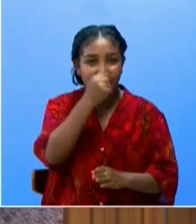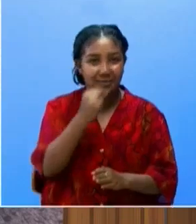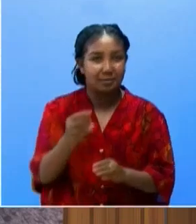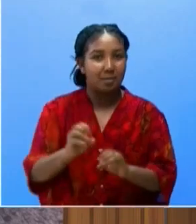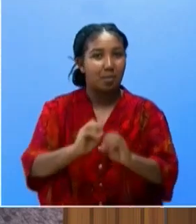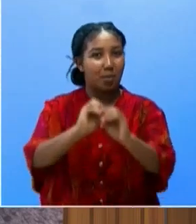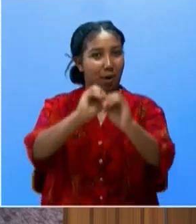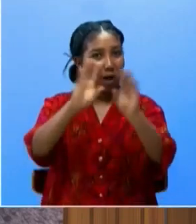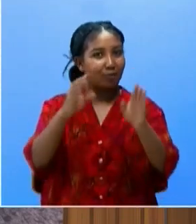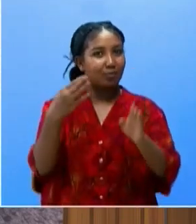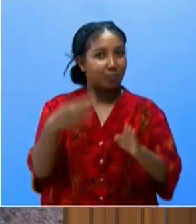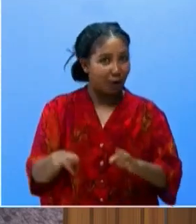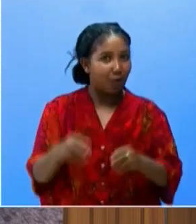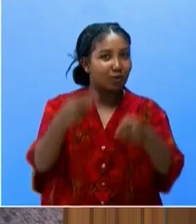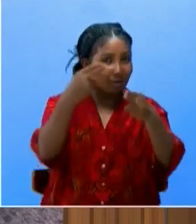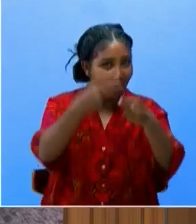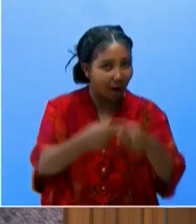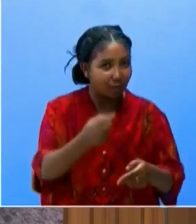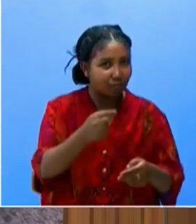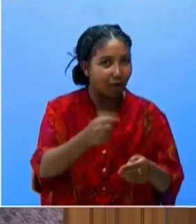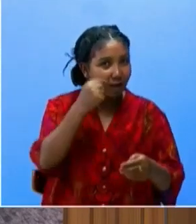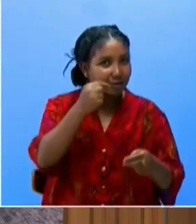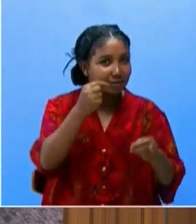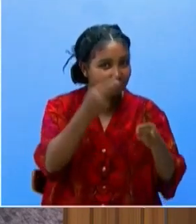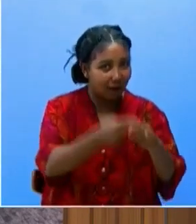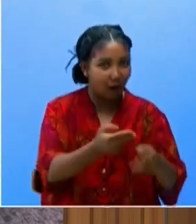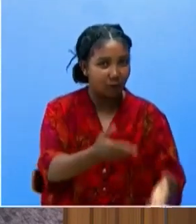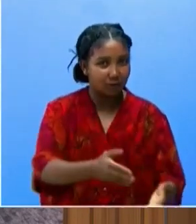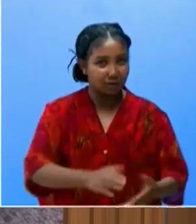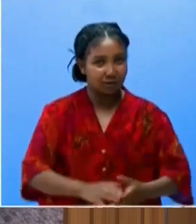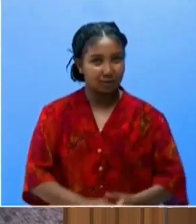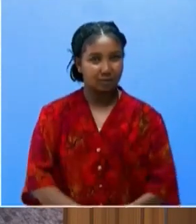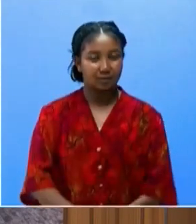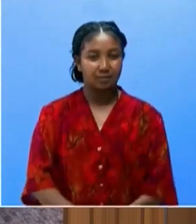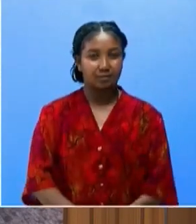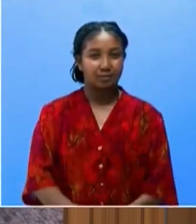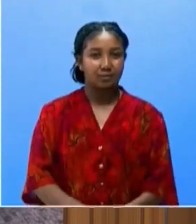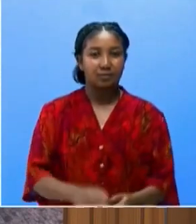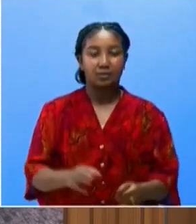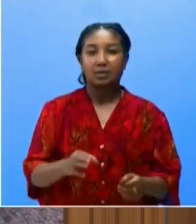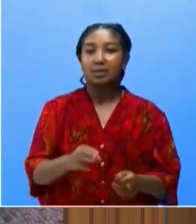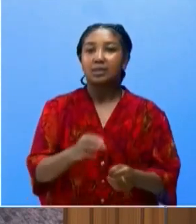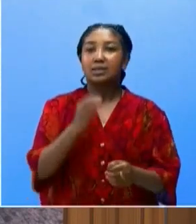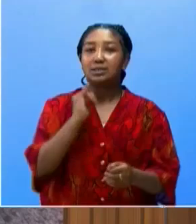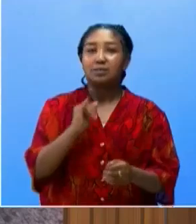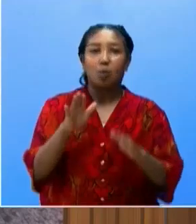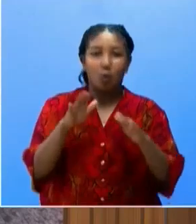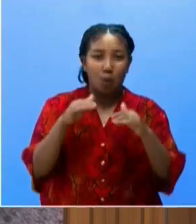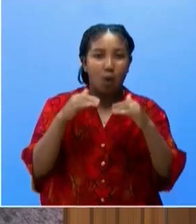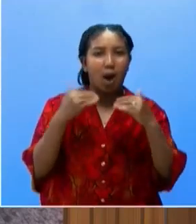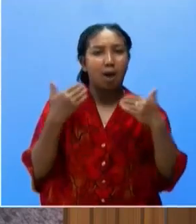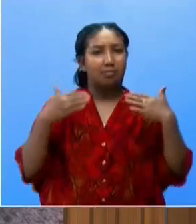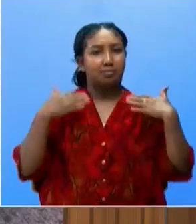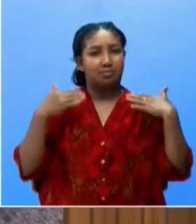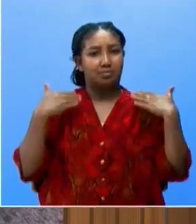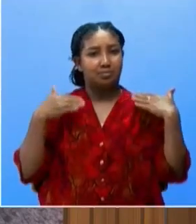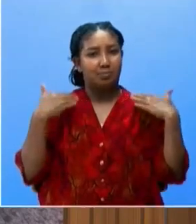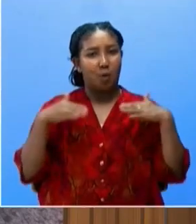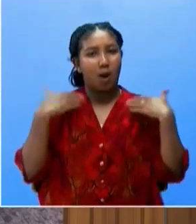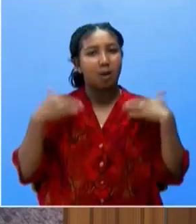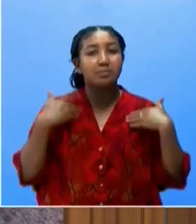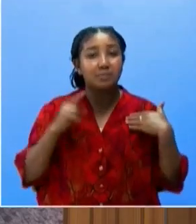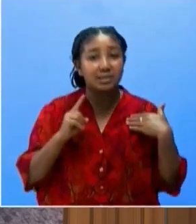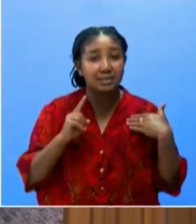Eyes. Noun. Wow. Okay. What do we say is warm? Her